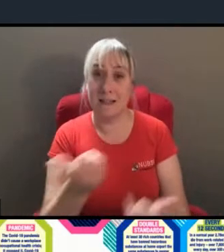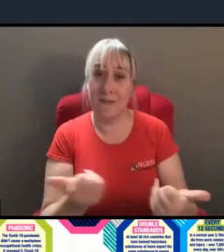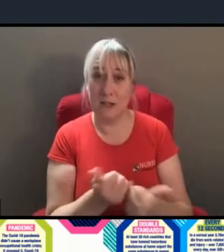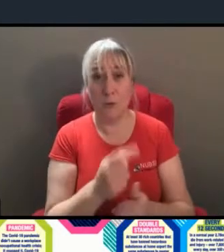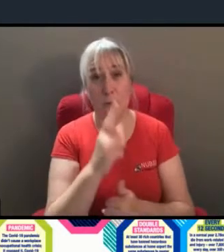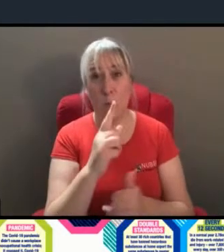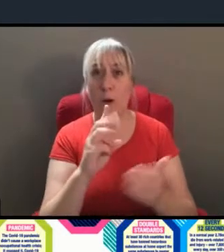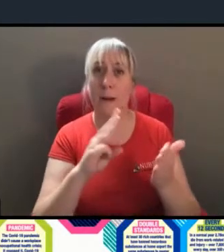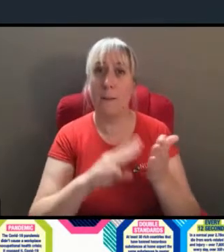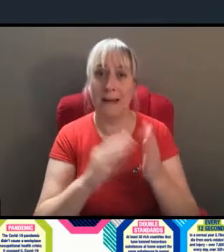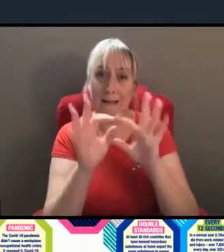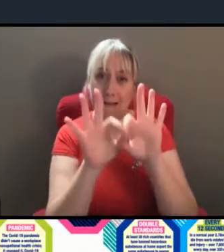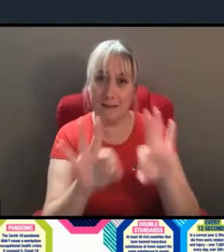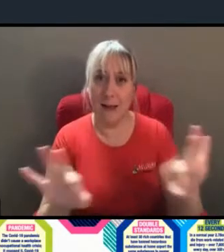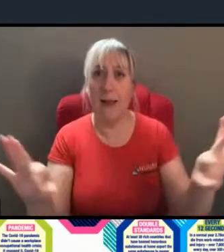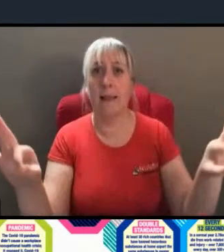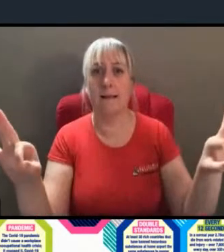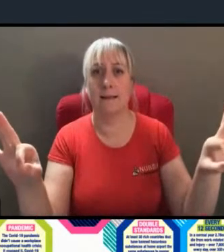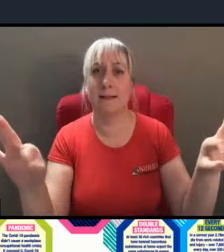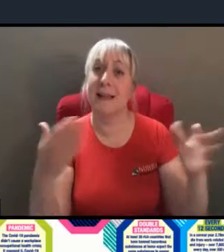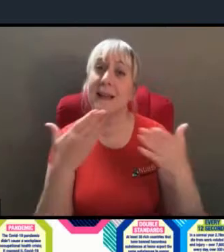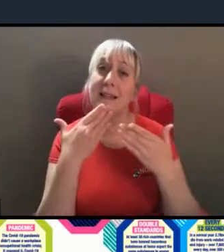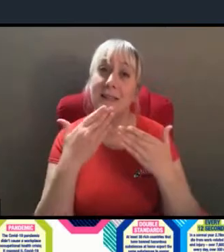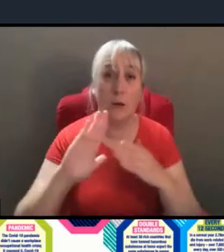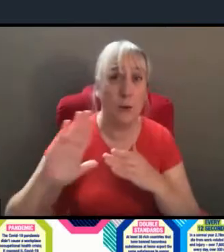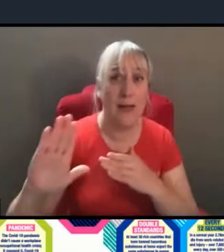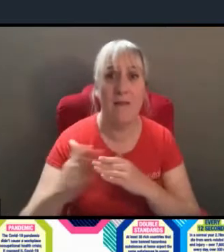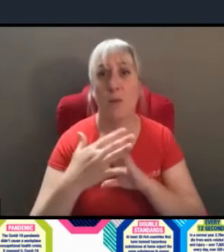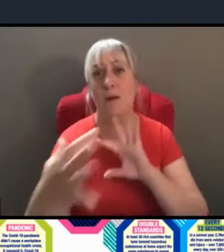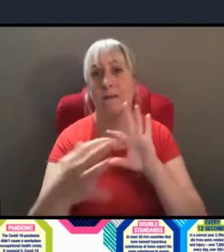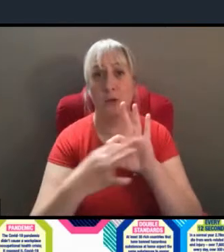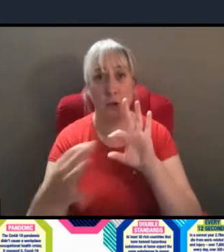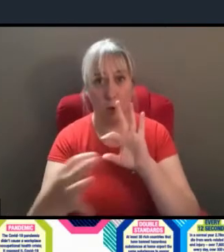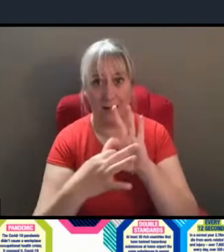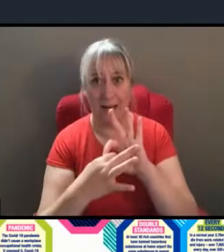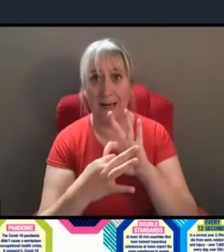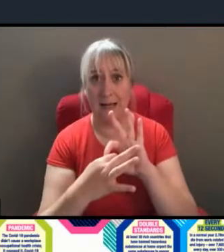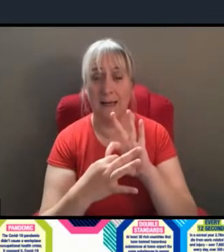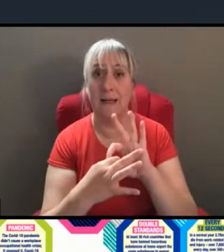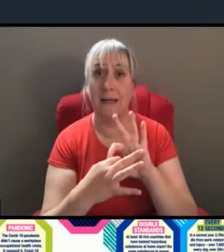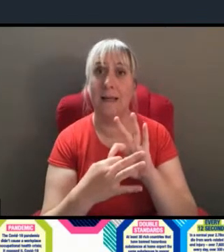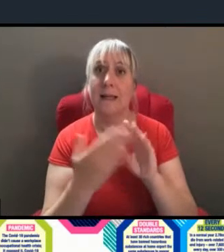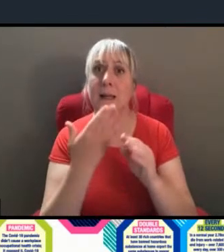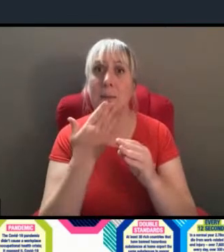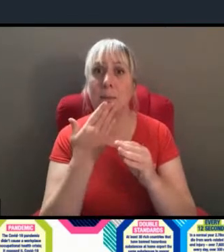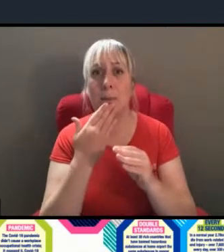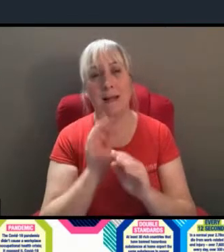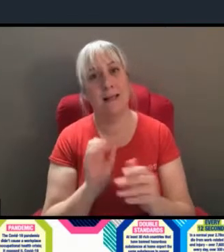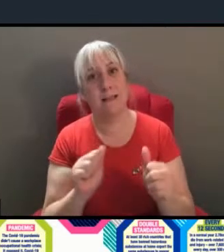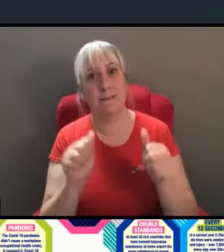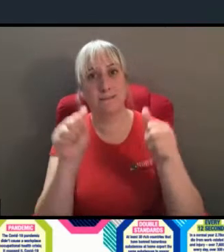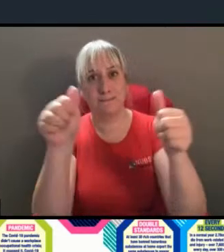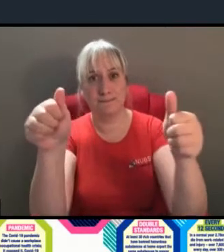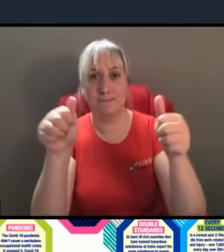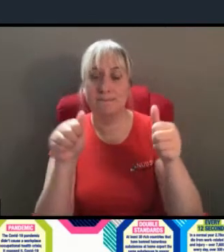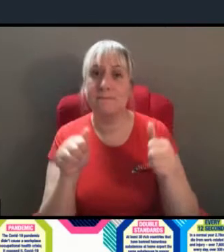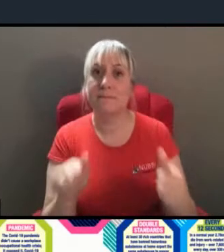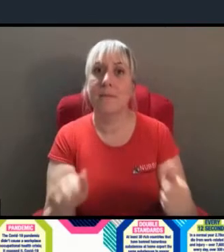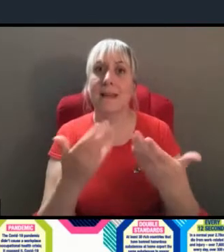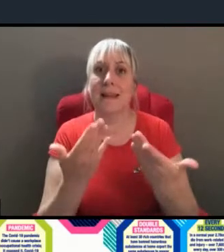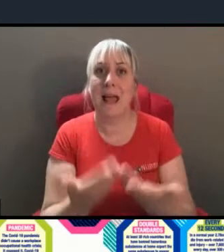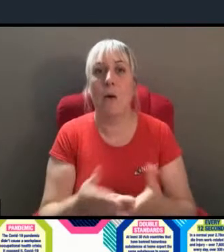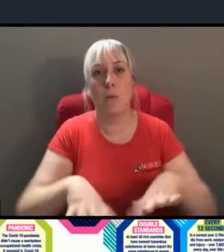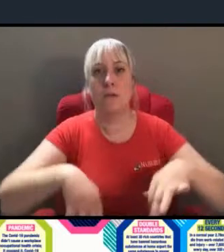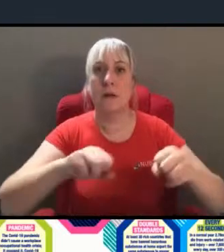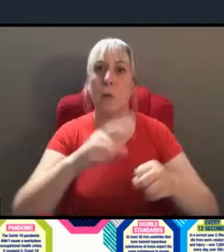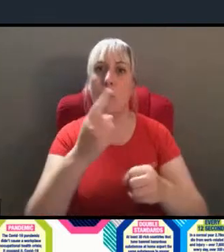silence. And thanks to everybody for taking part. And if we could put the poster backdrop up and start the minute's silence, thanks to